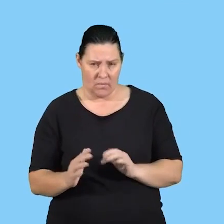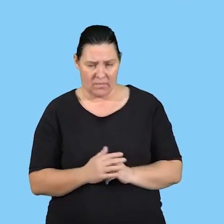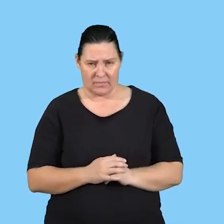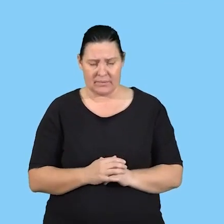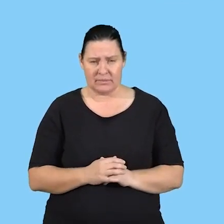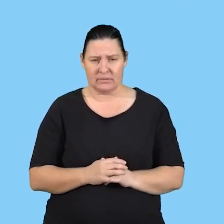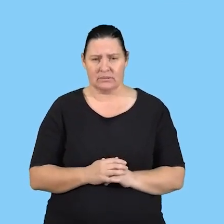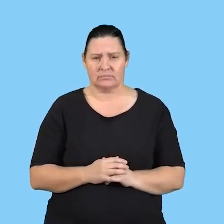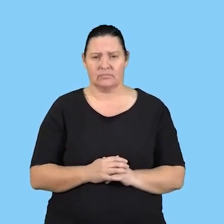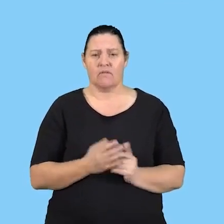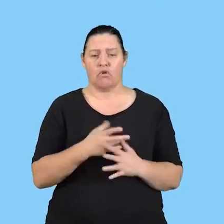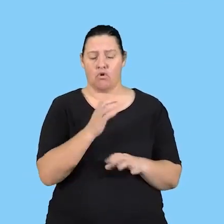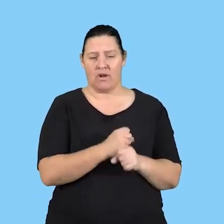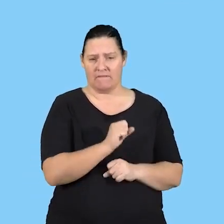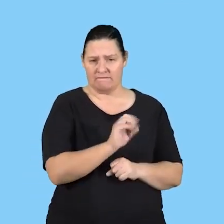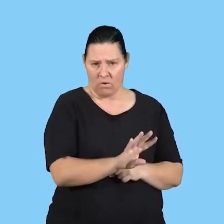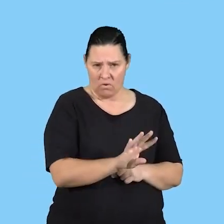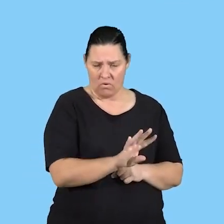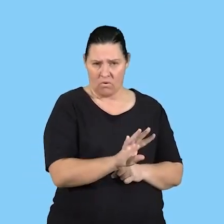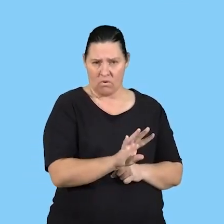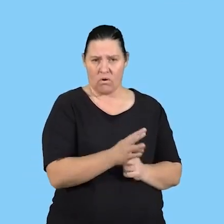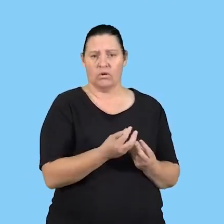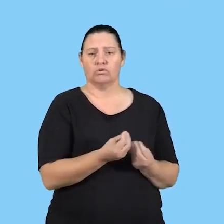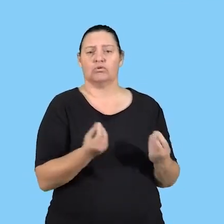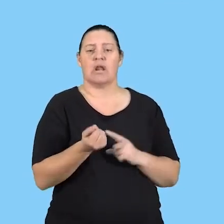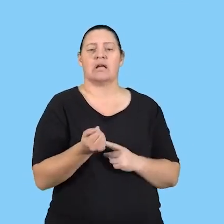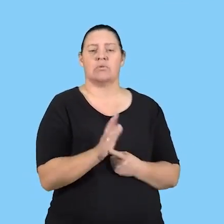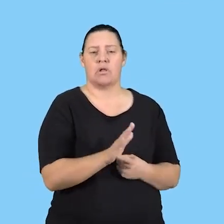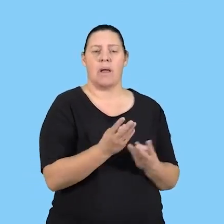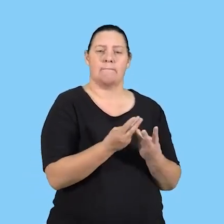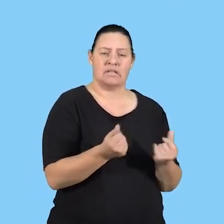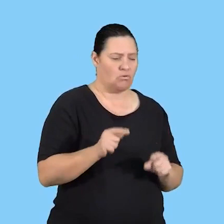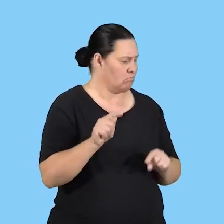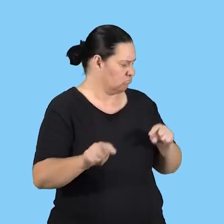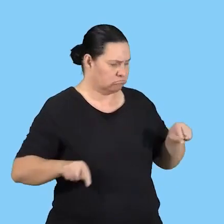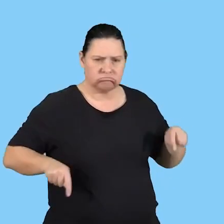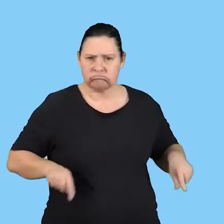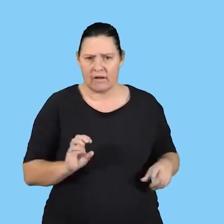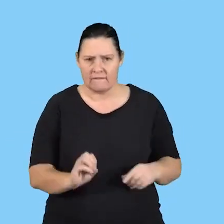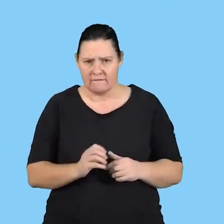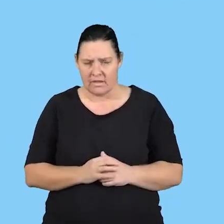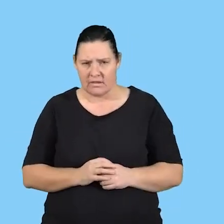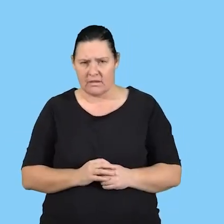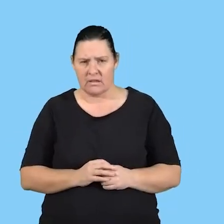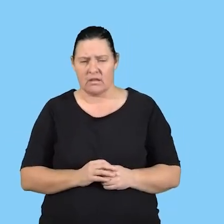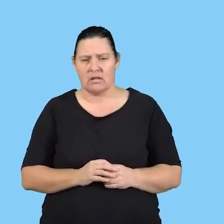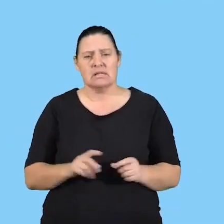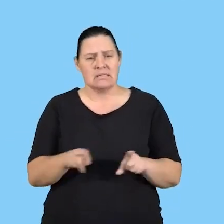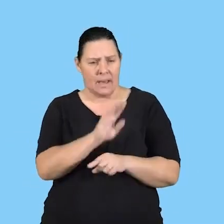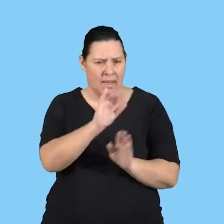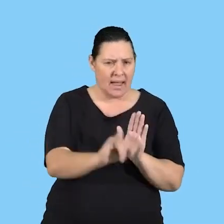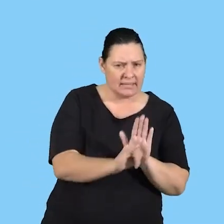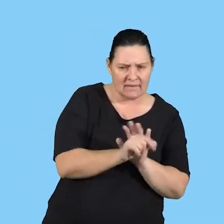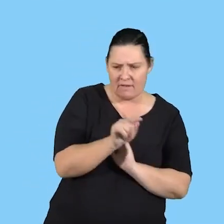So for grade 4, as you can see, children are exposed to materials around us and they get to